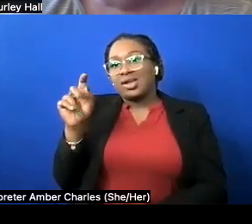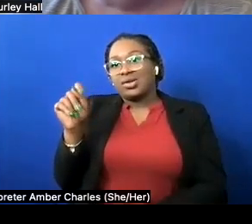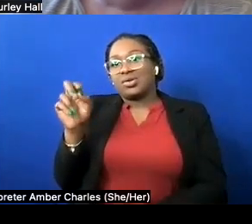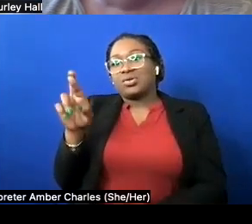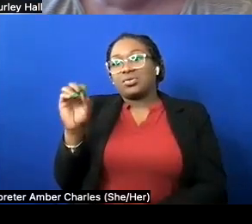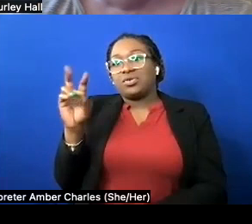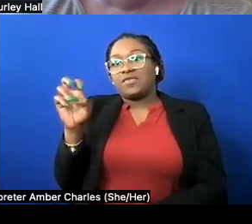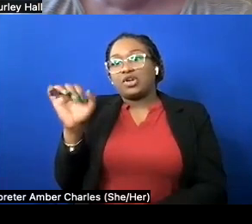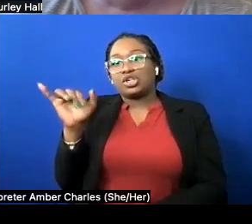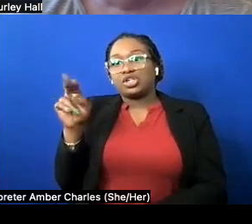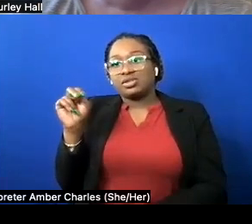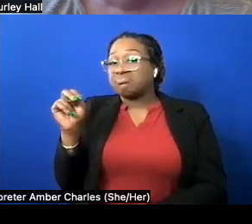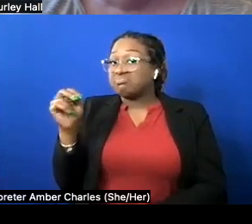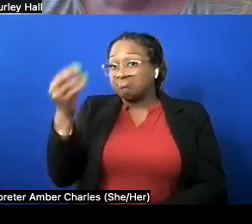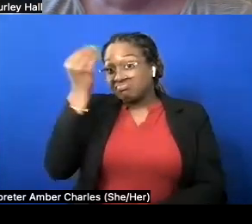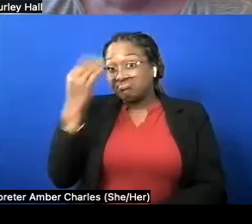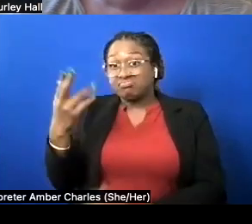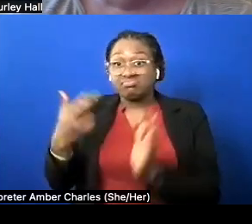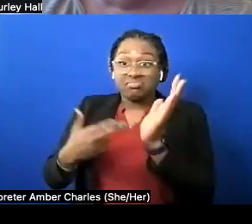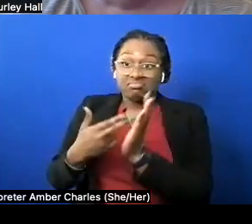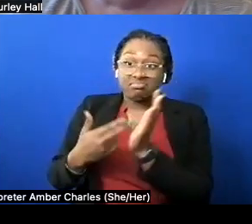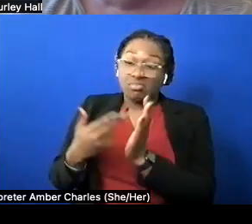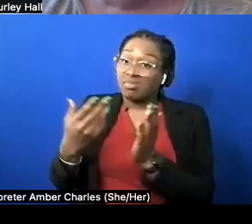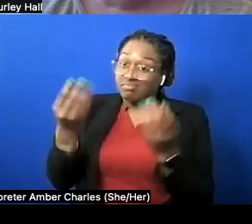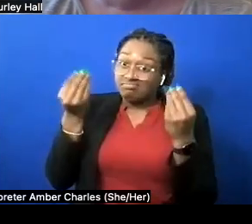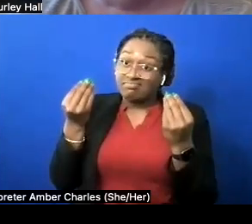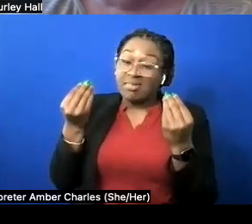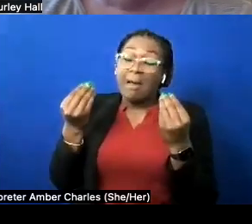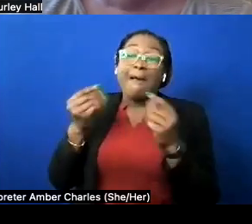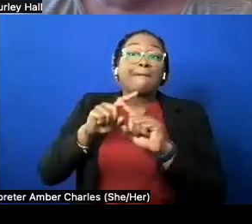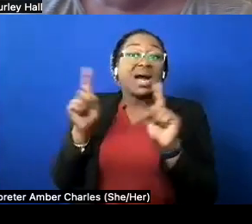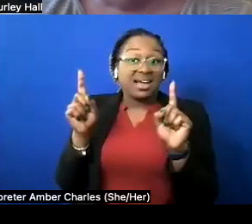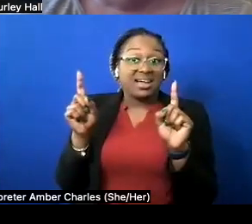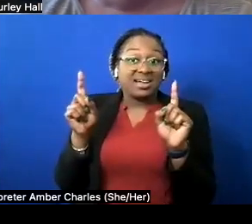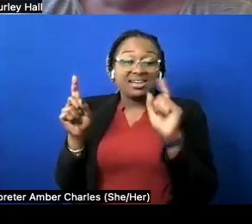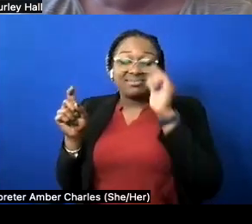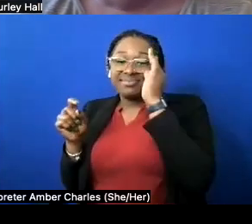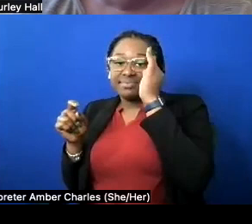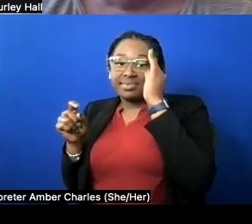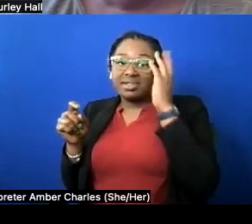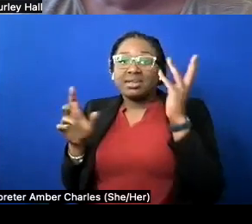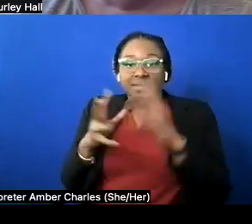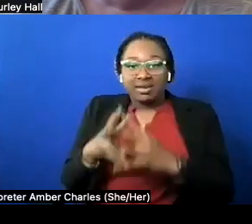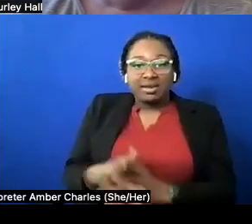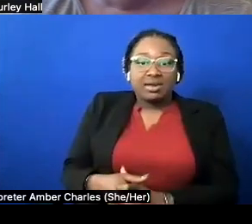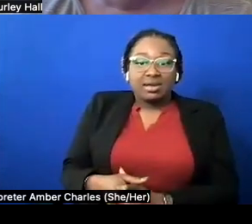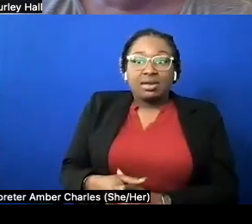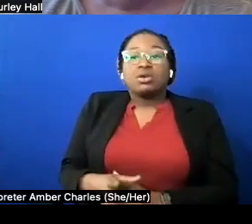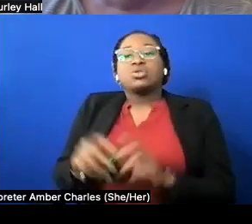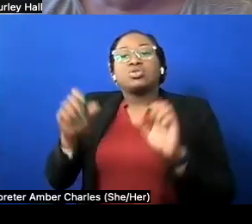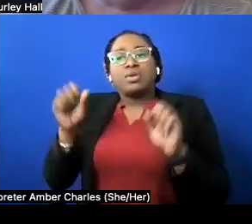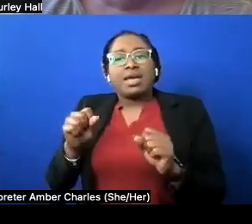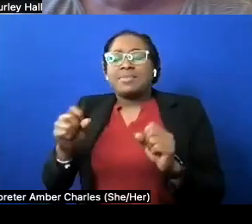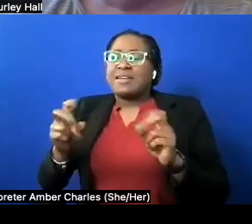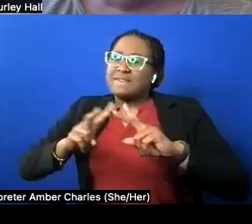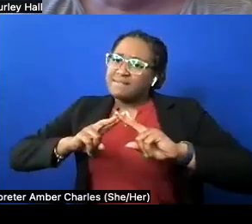keeping it real and being 100% truthful. However, yes, one can be extremely introverted, like